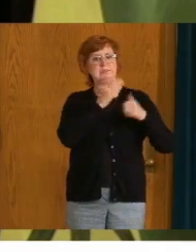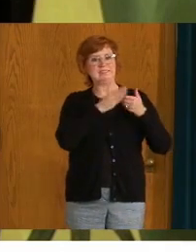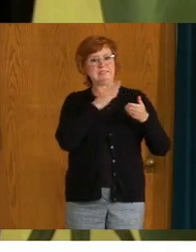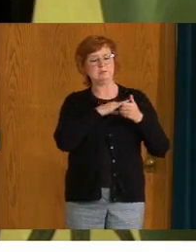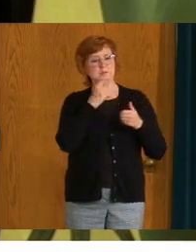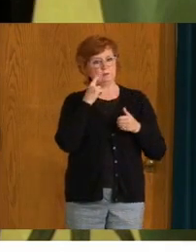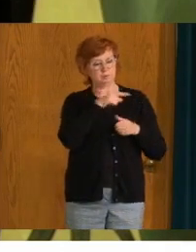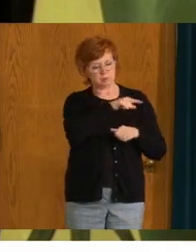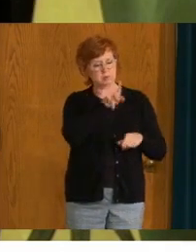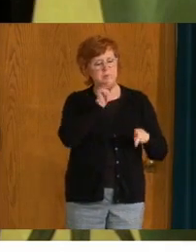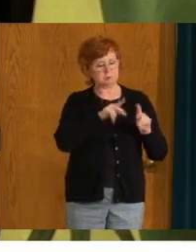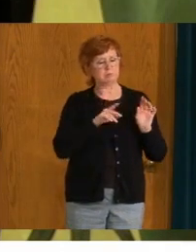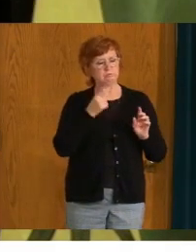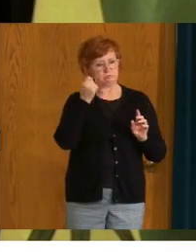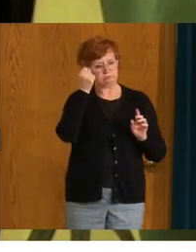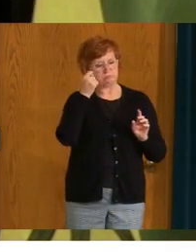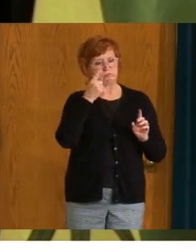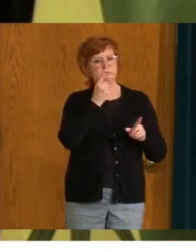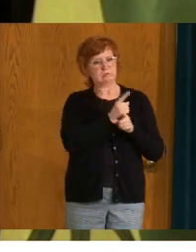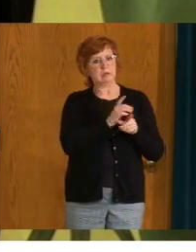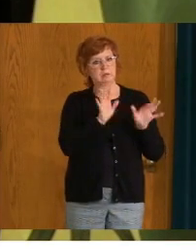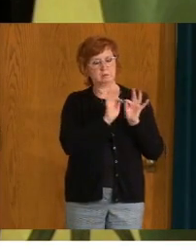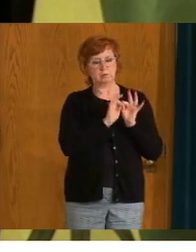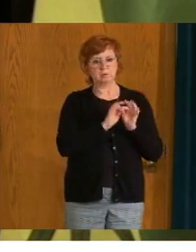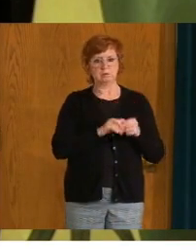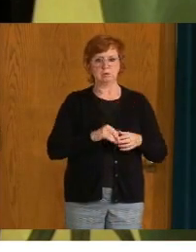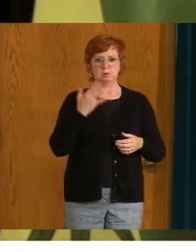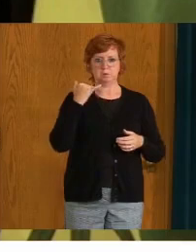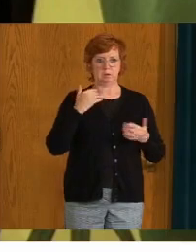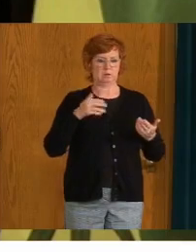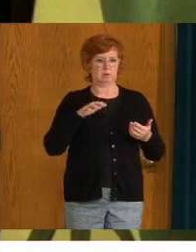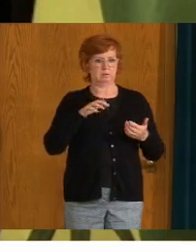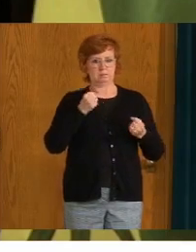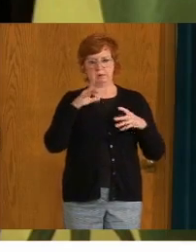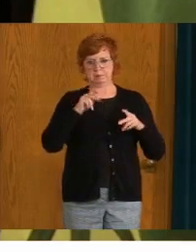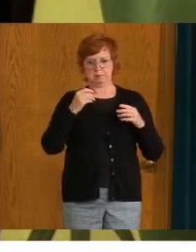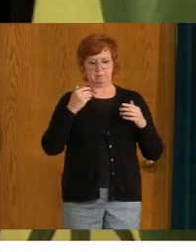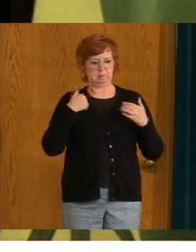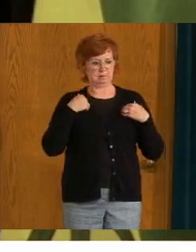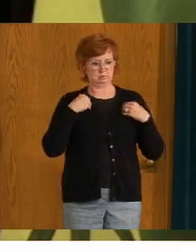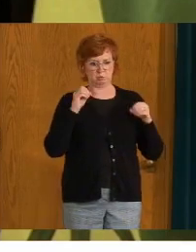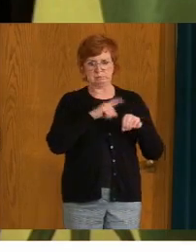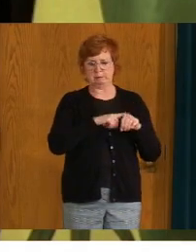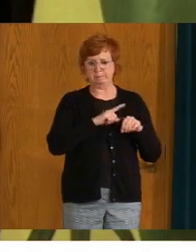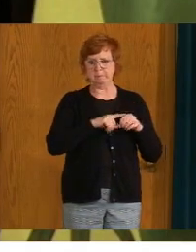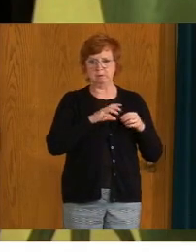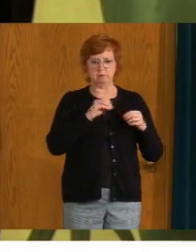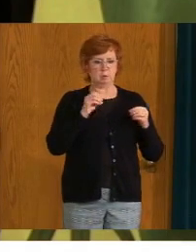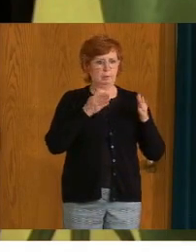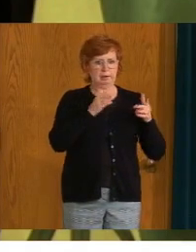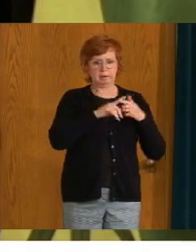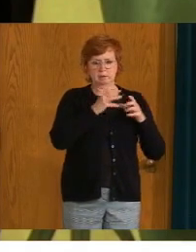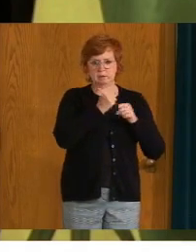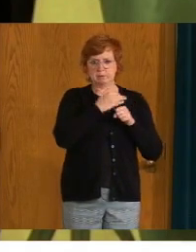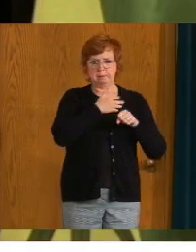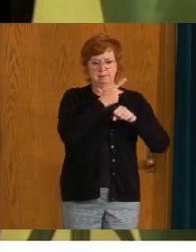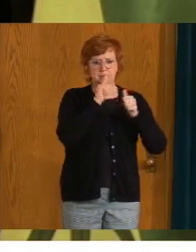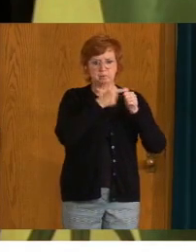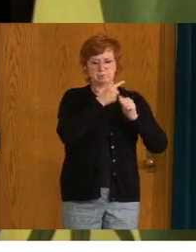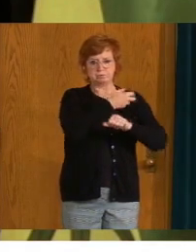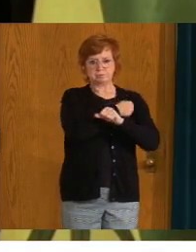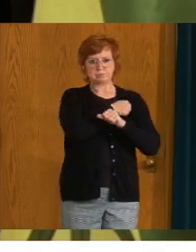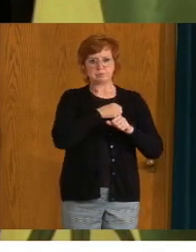making it more available for some of those that maybe haven't had the opportunity to receive their first dose. But in no way is this taking away from the